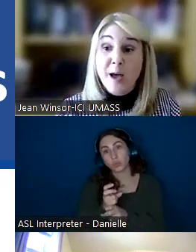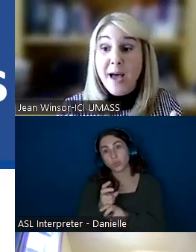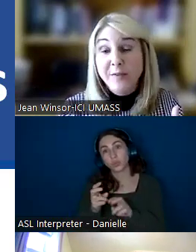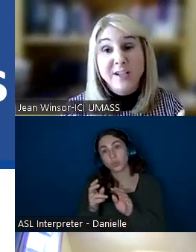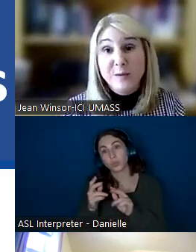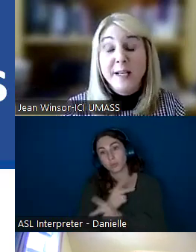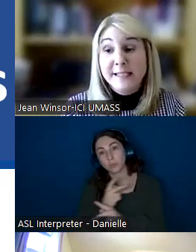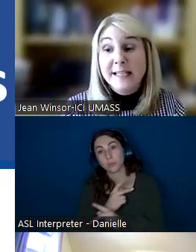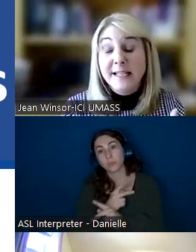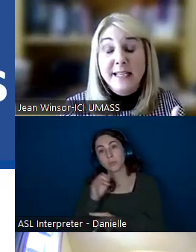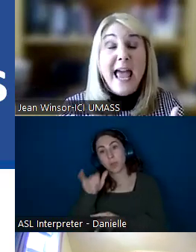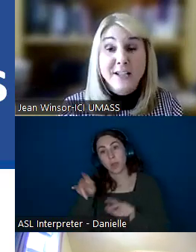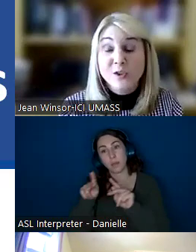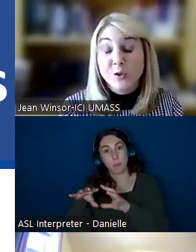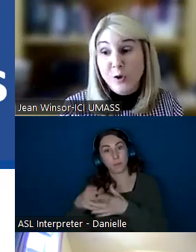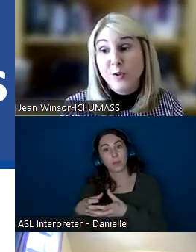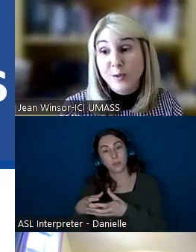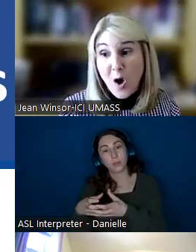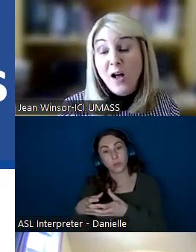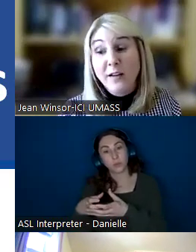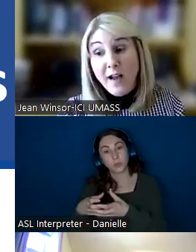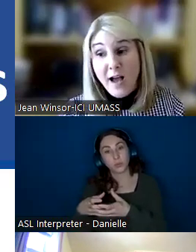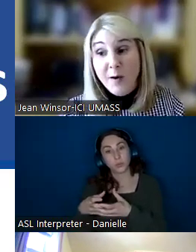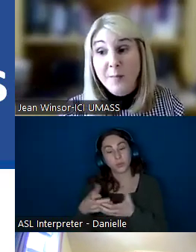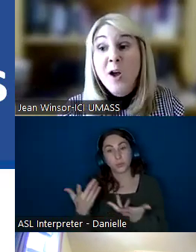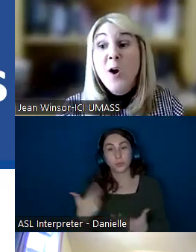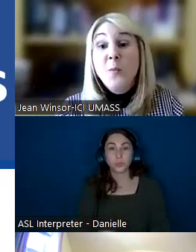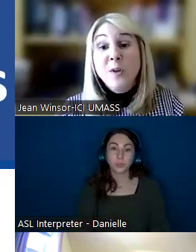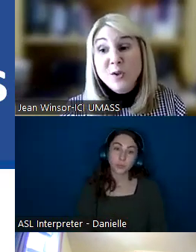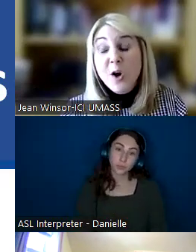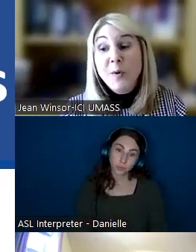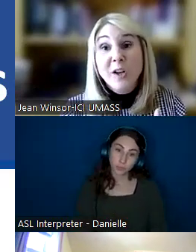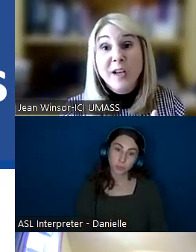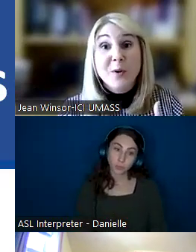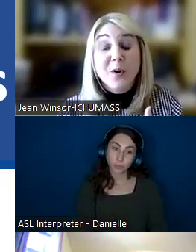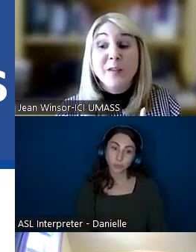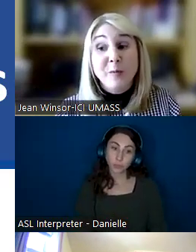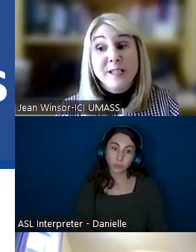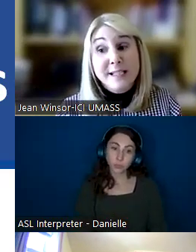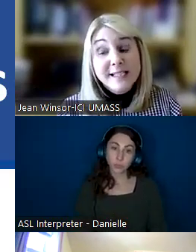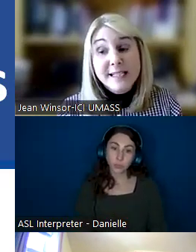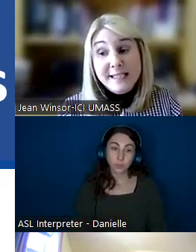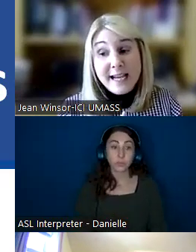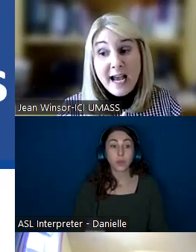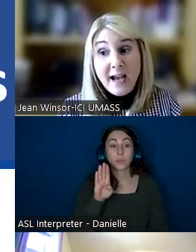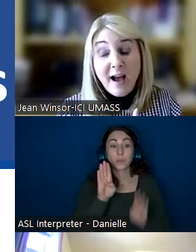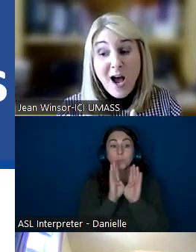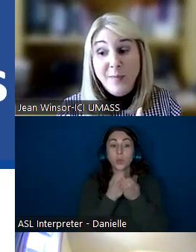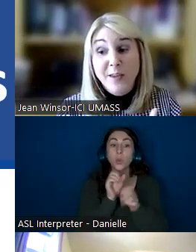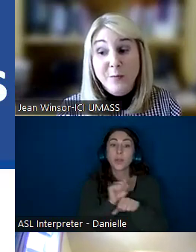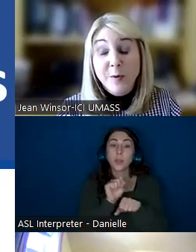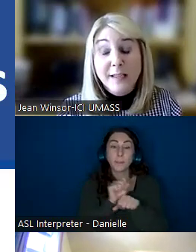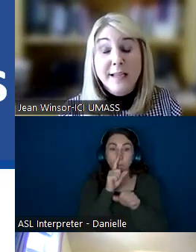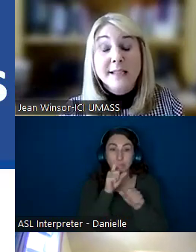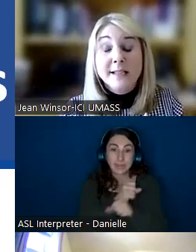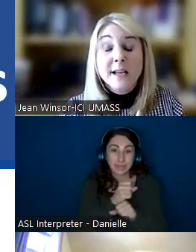about that, just because the ends are so small. We do know when we look at Bureau of Labor Statistics data